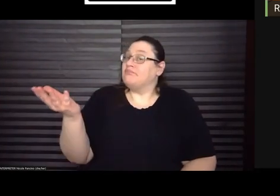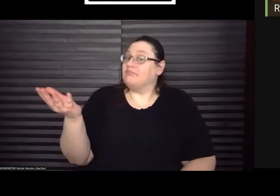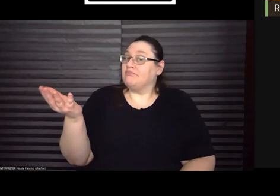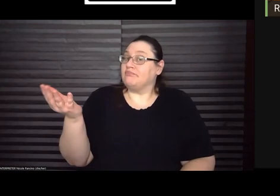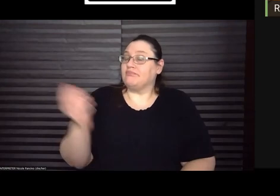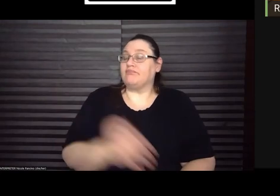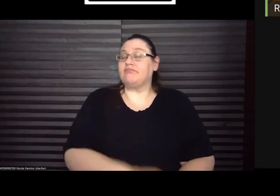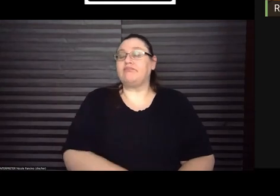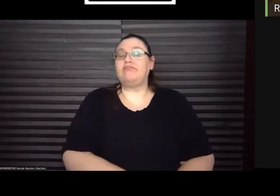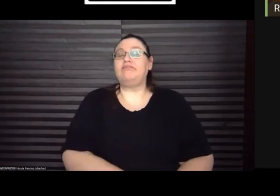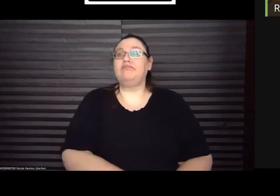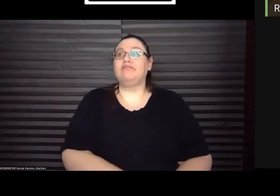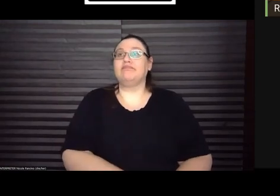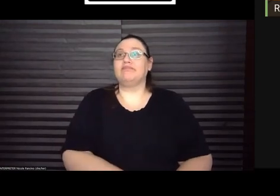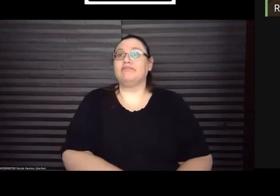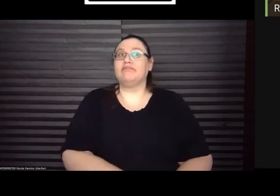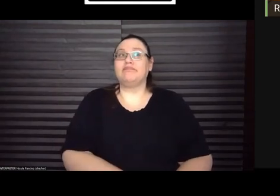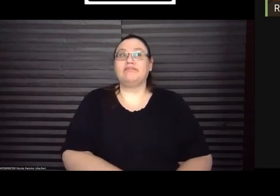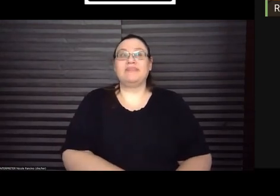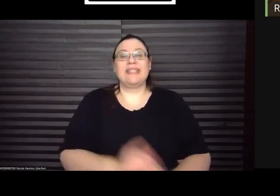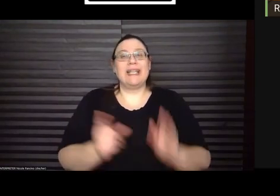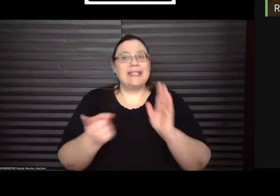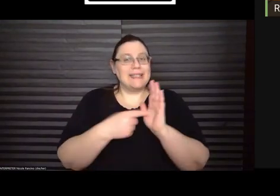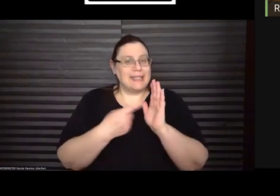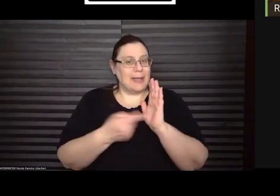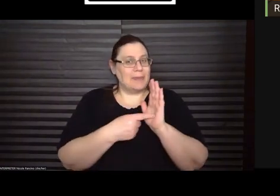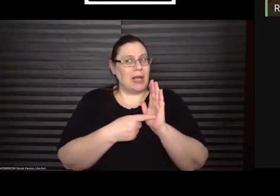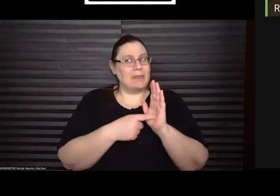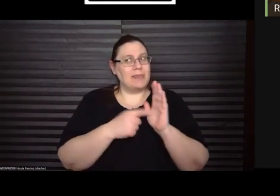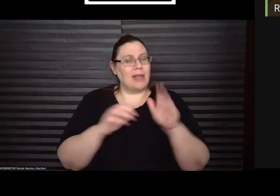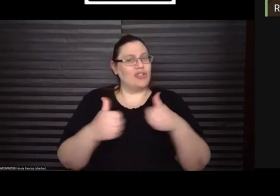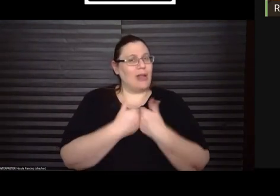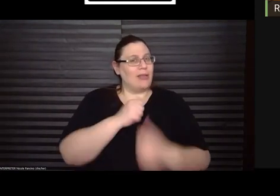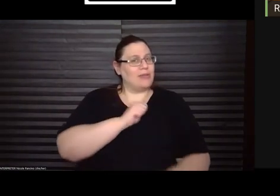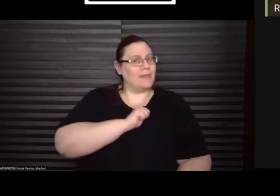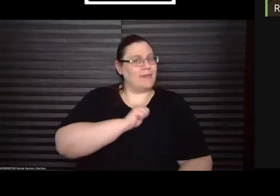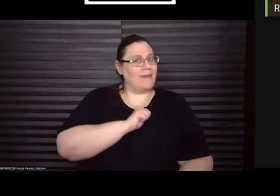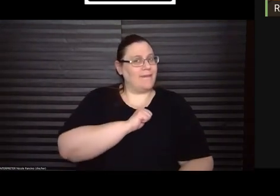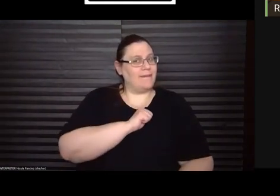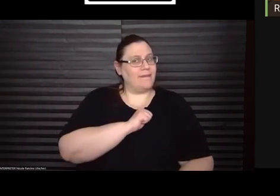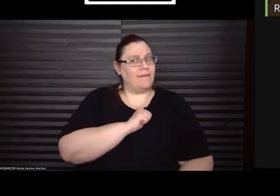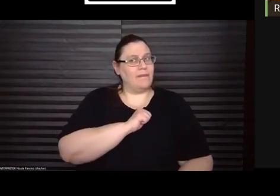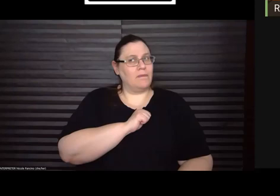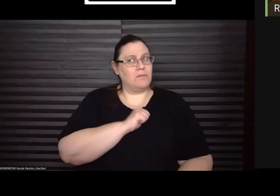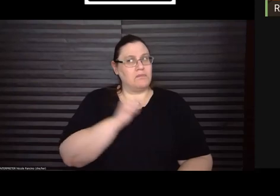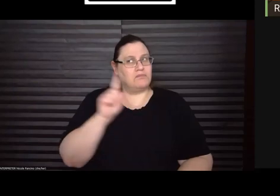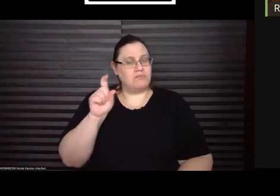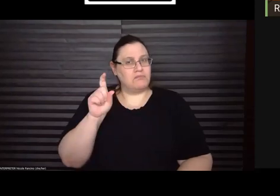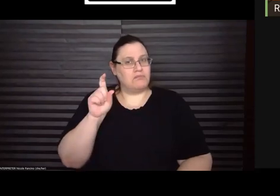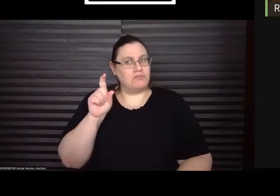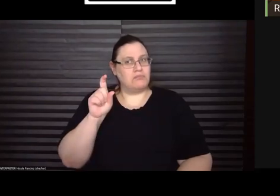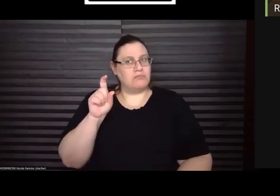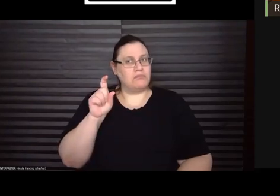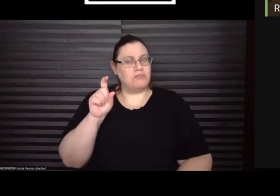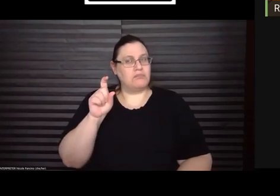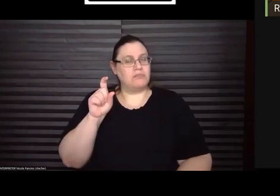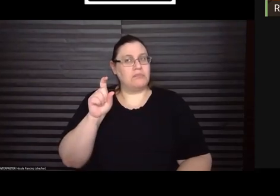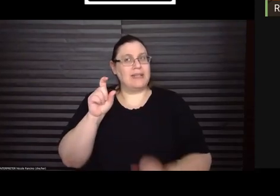Yeah, I mean, you know, I sometimes like give myself the challenge where I sort of think, can I